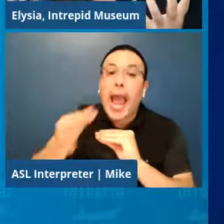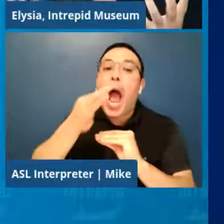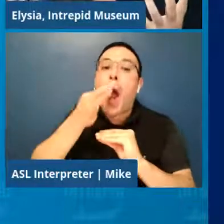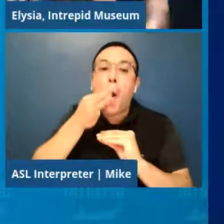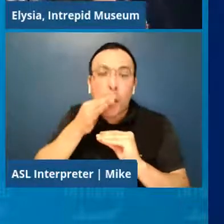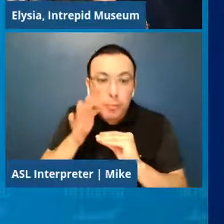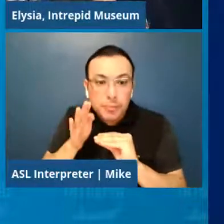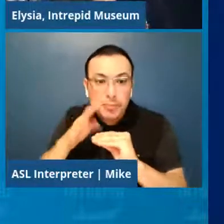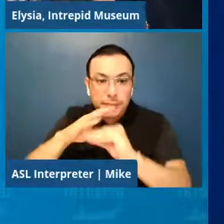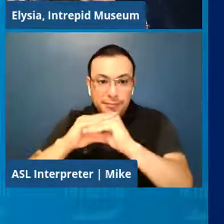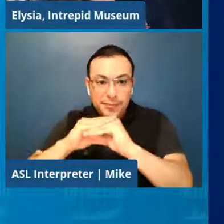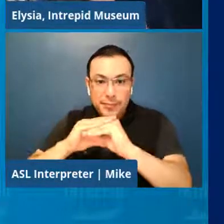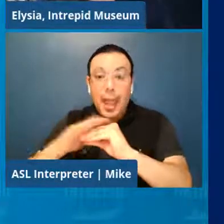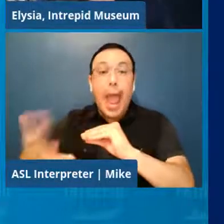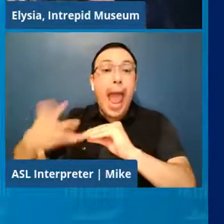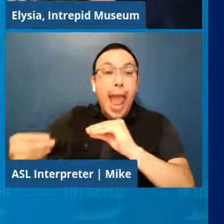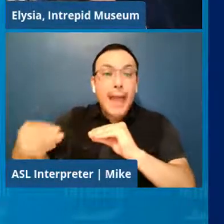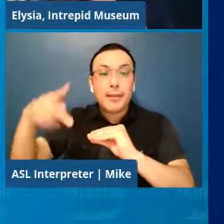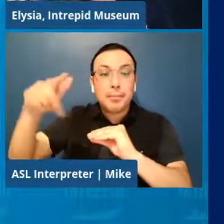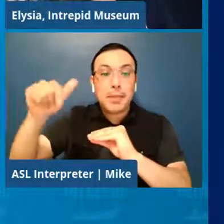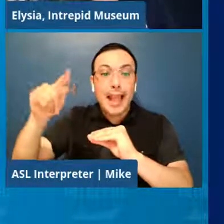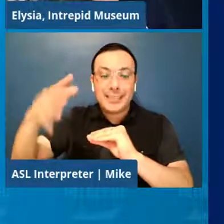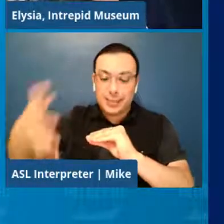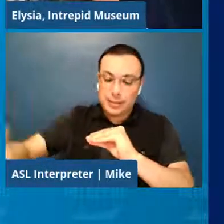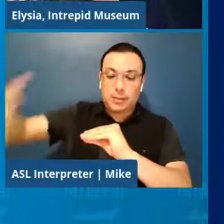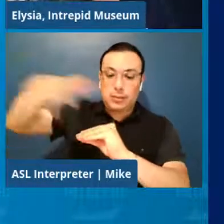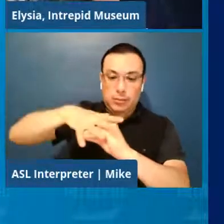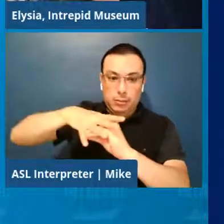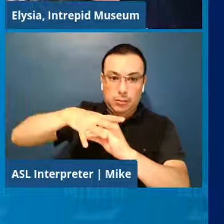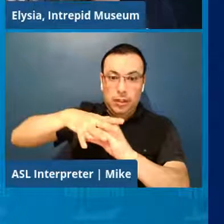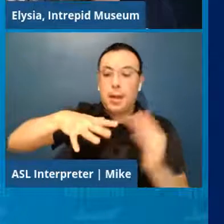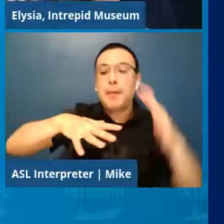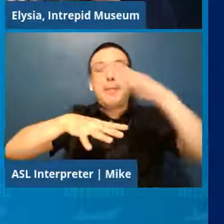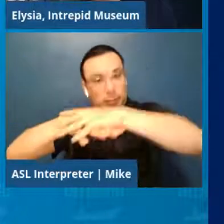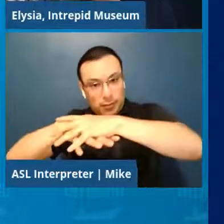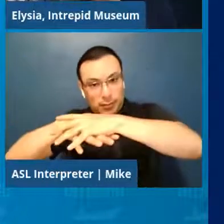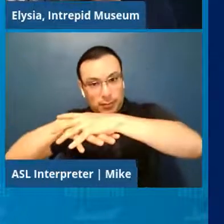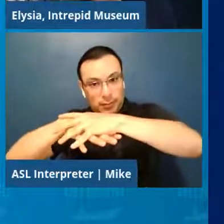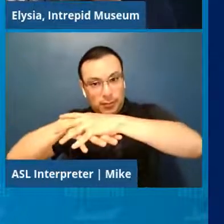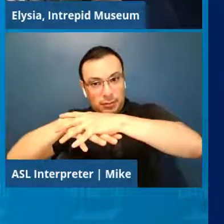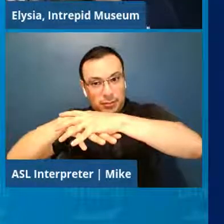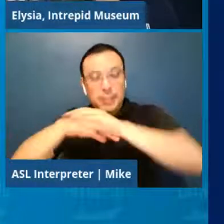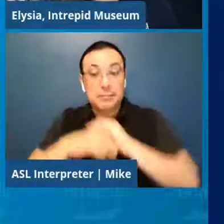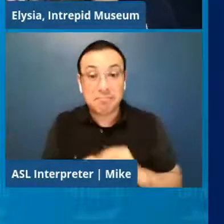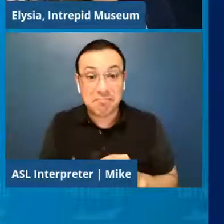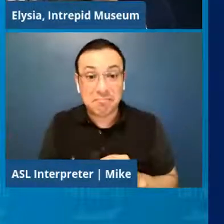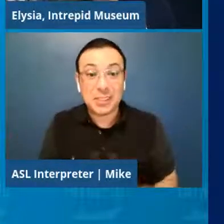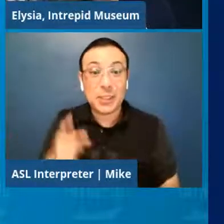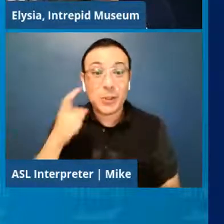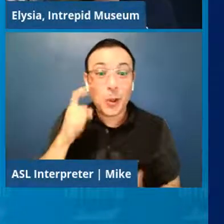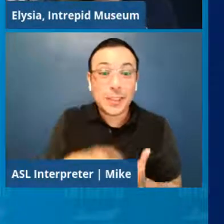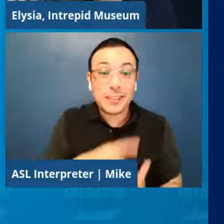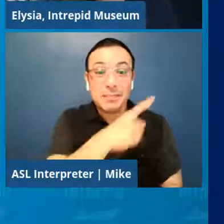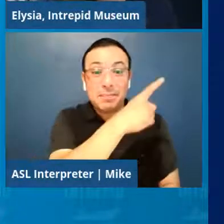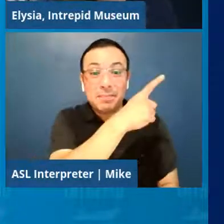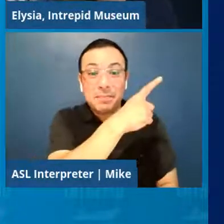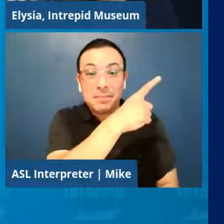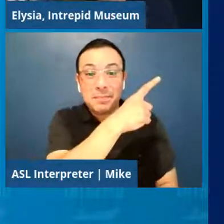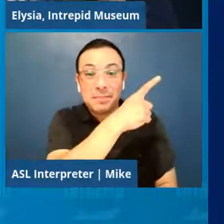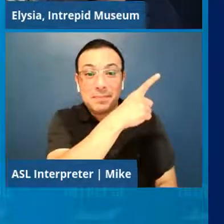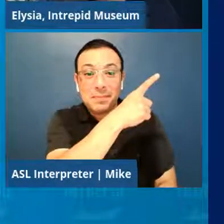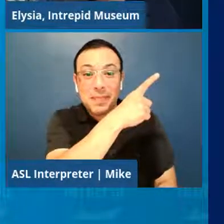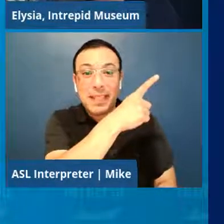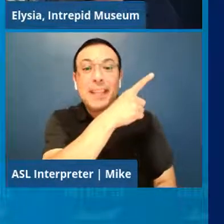easy storage. As you can see here in this picture, we've got date fruitcake, brownies,